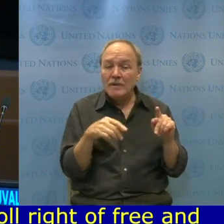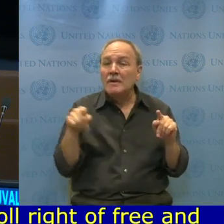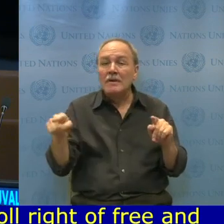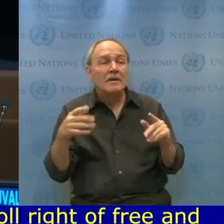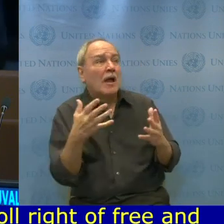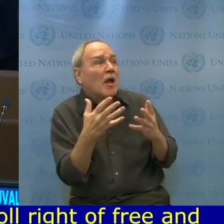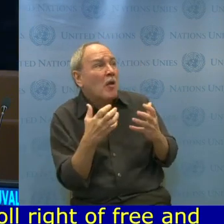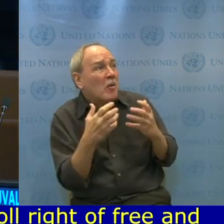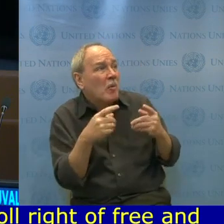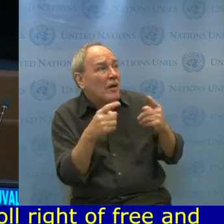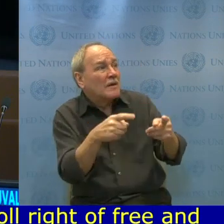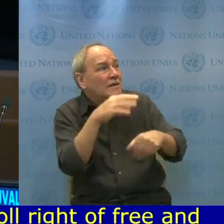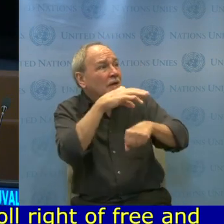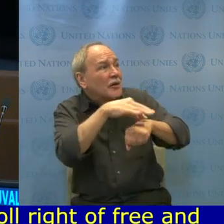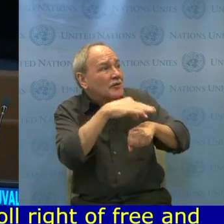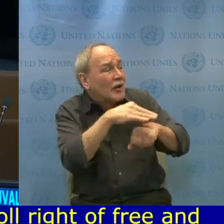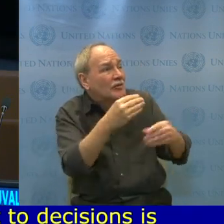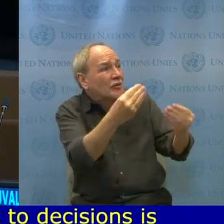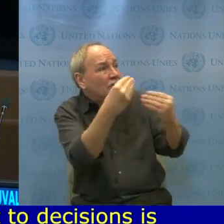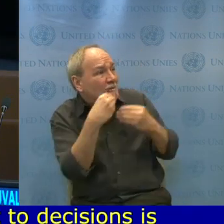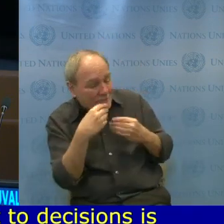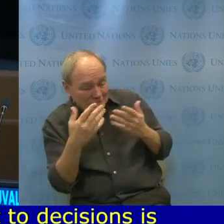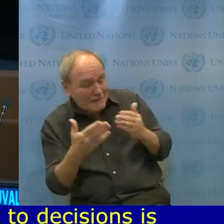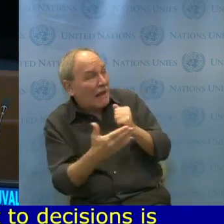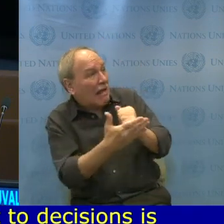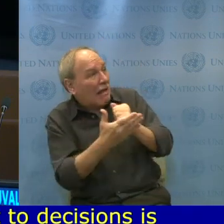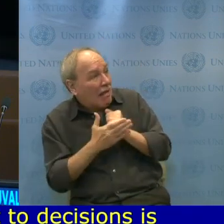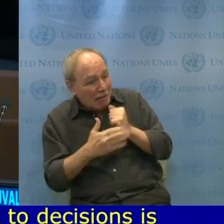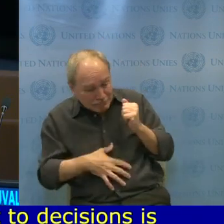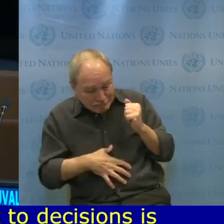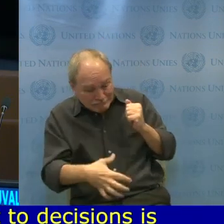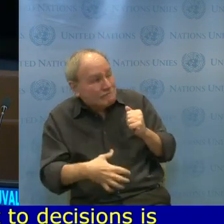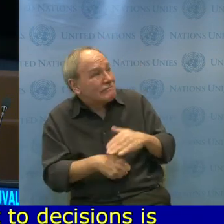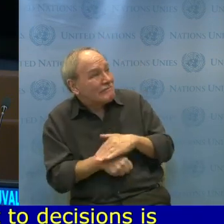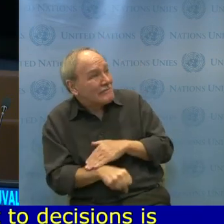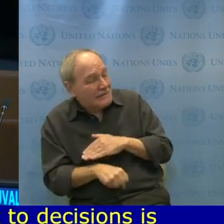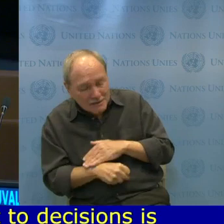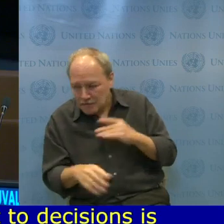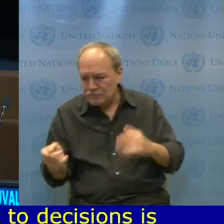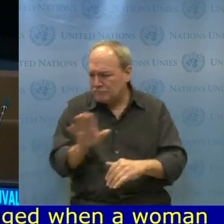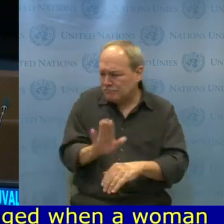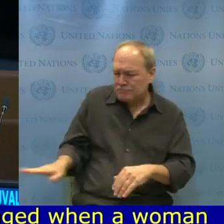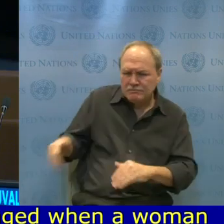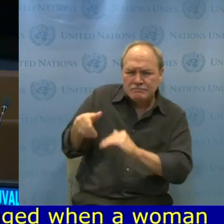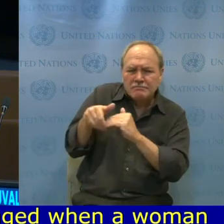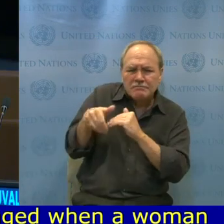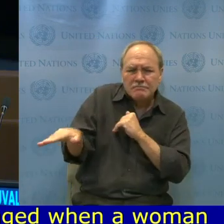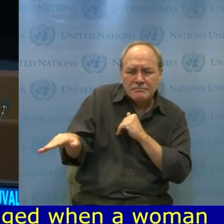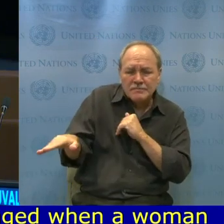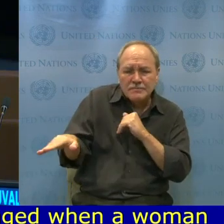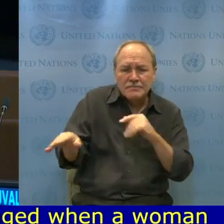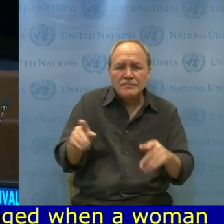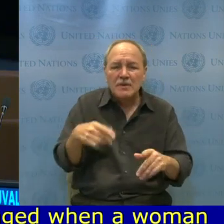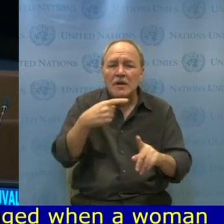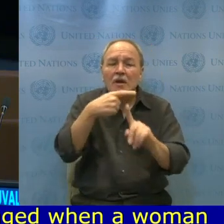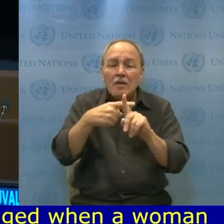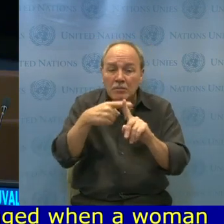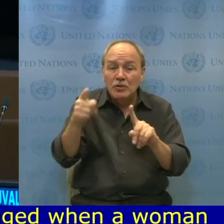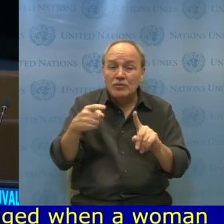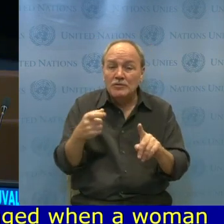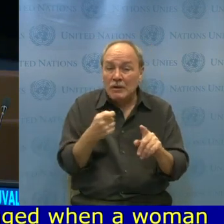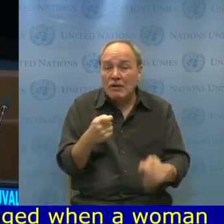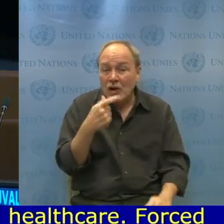health care. Forced sterilisation through traditional surgical methods and non-consensual use of long-acting reversible contraceptives is still